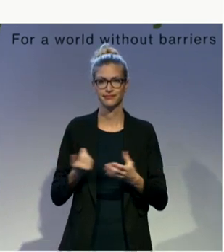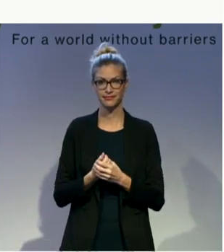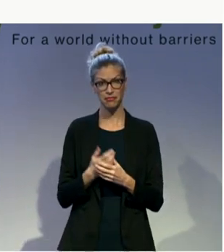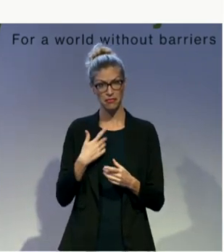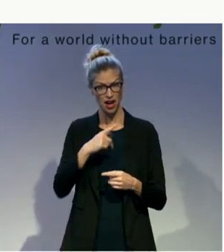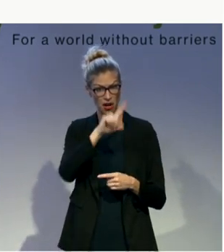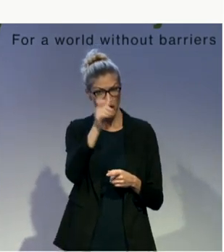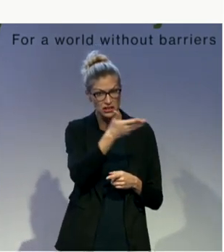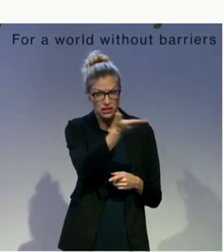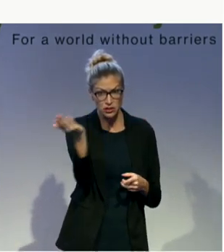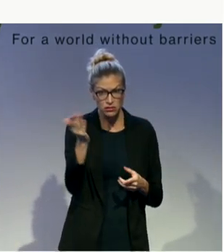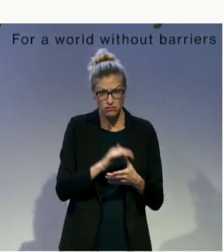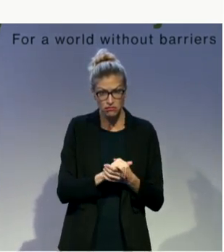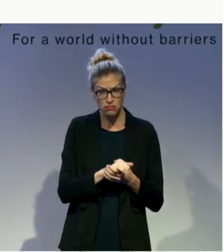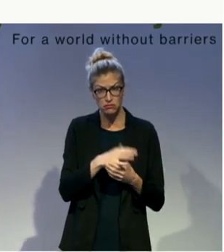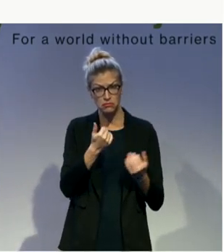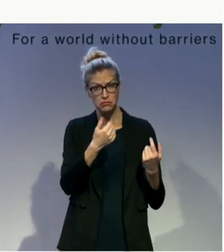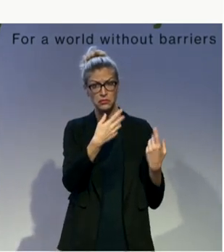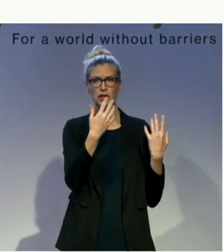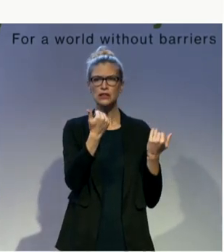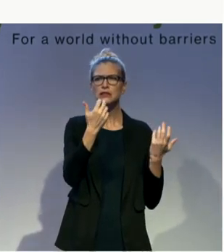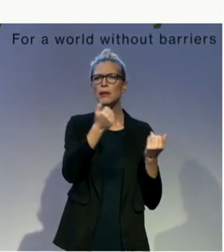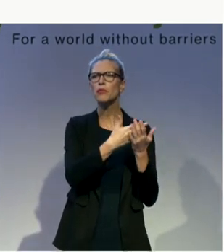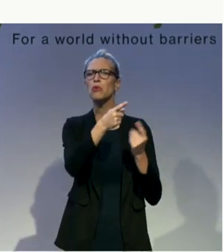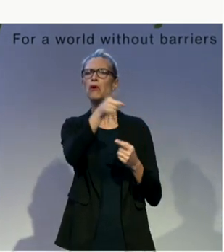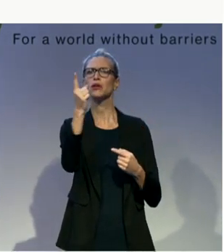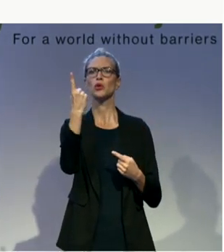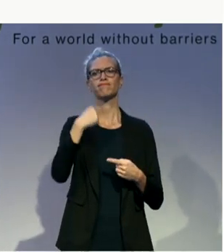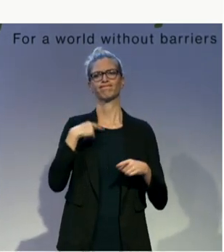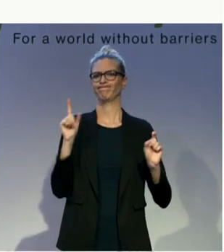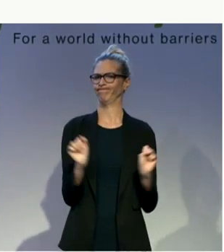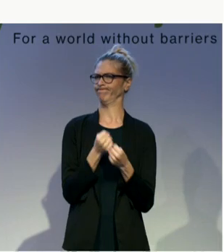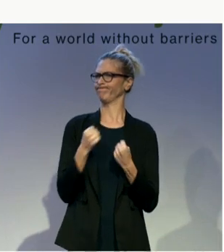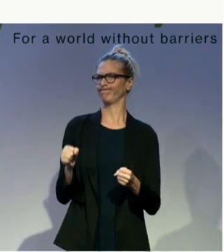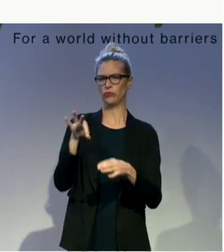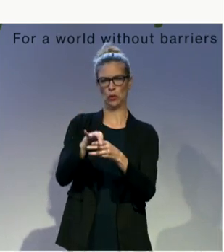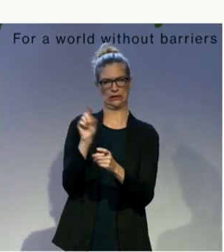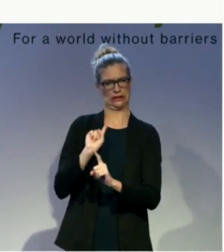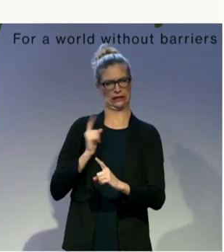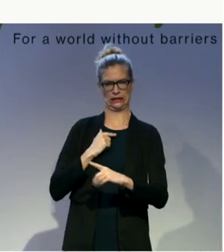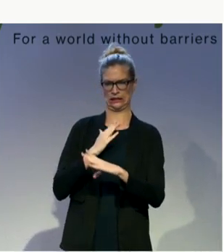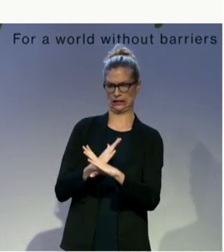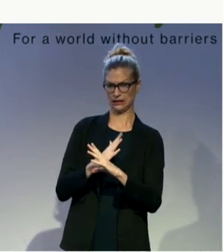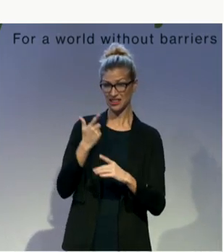vote or had to fight for the right to vote to get it back.